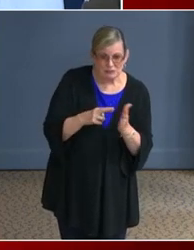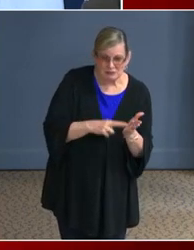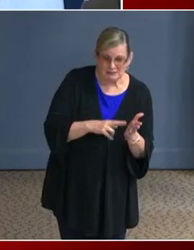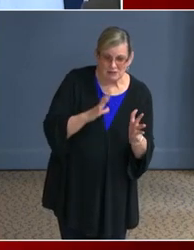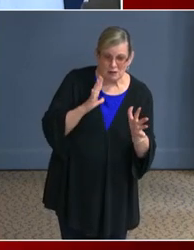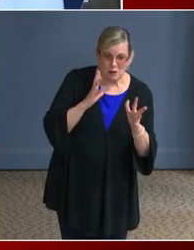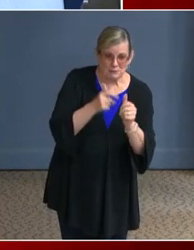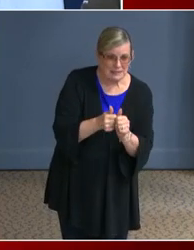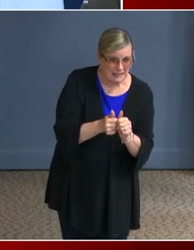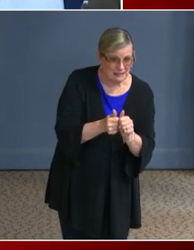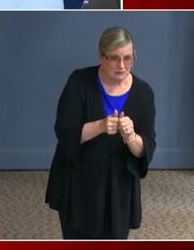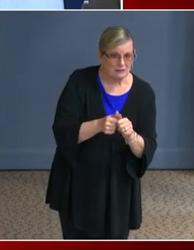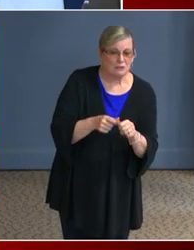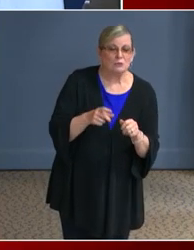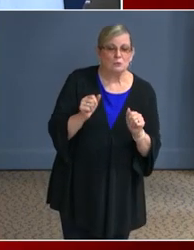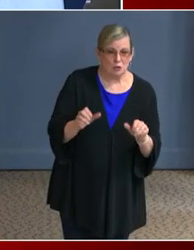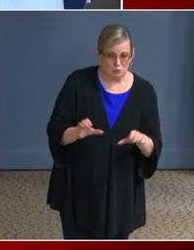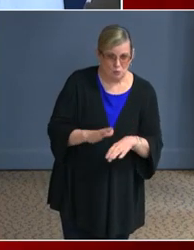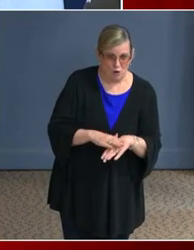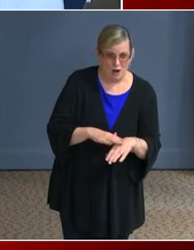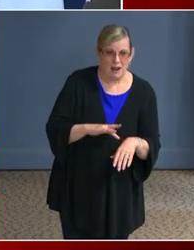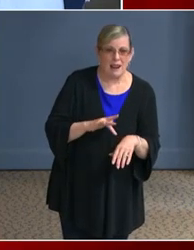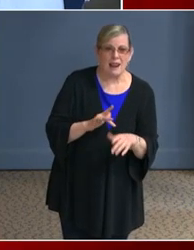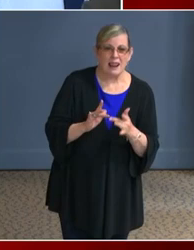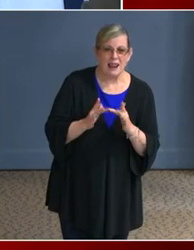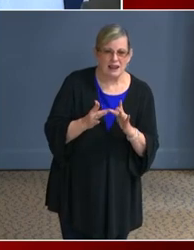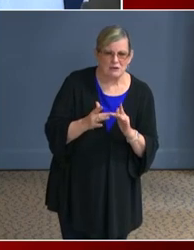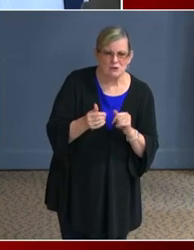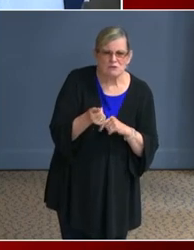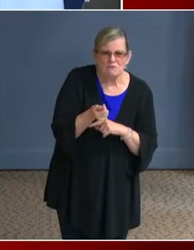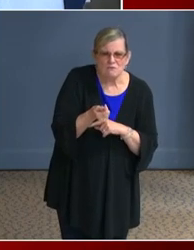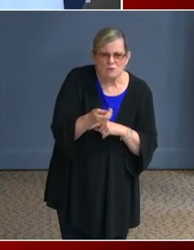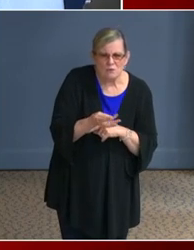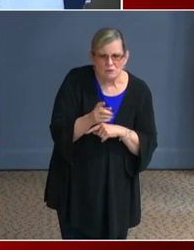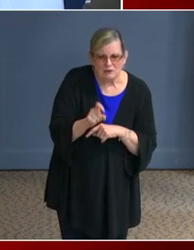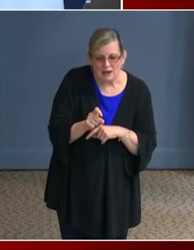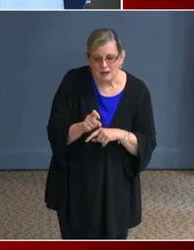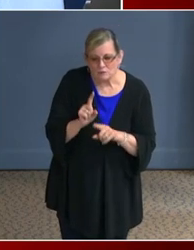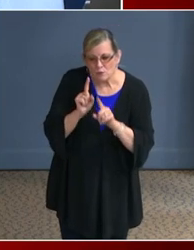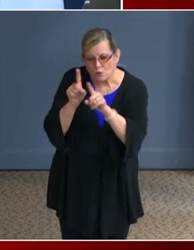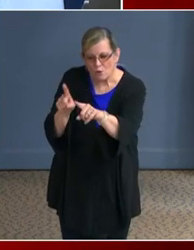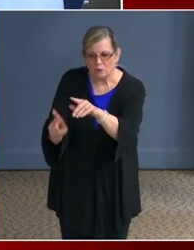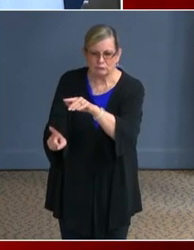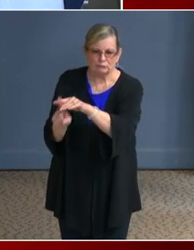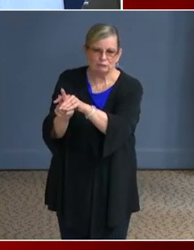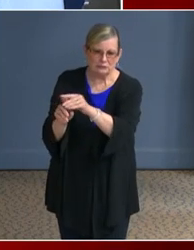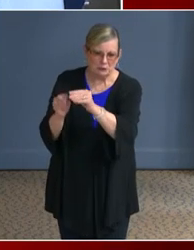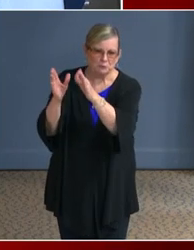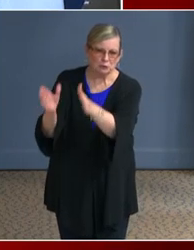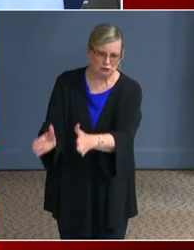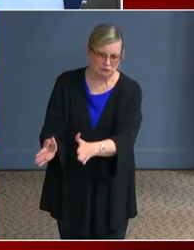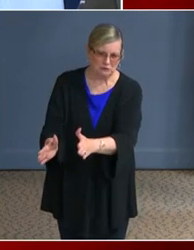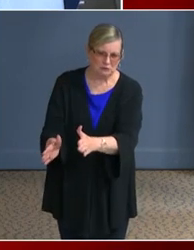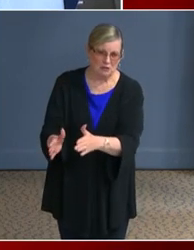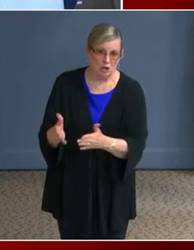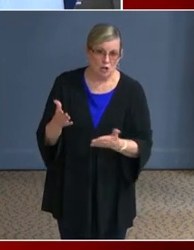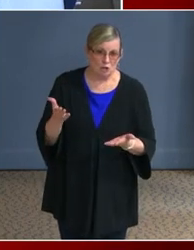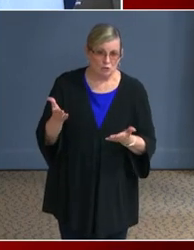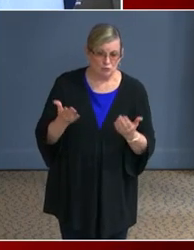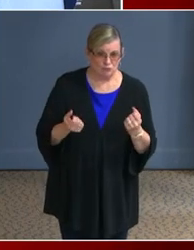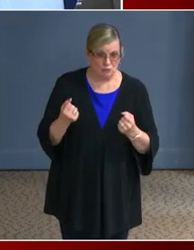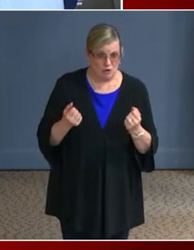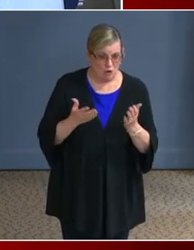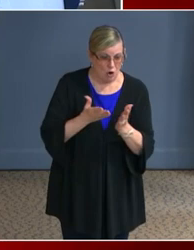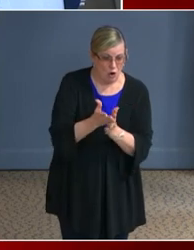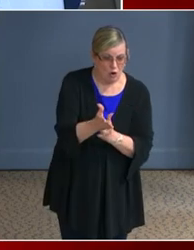can do that online in most cases. In fewer cases, you have to go into the DMV, take your car through inspection.